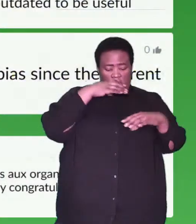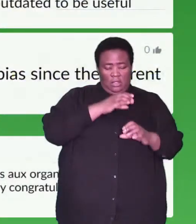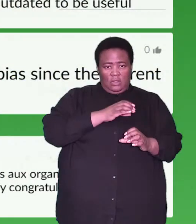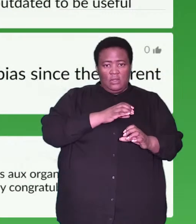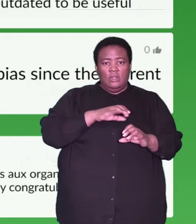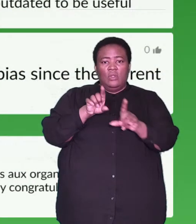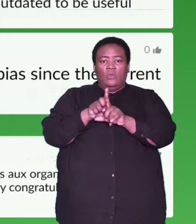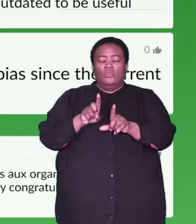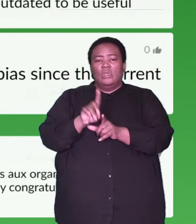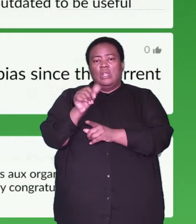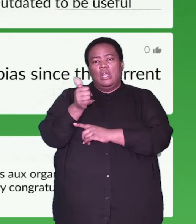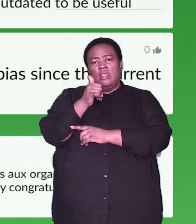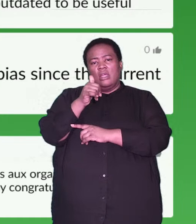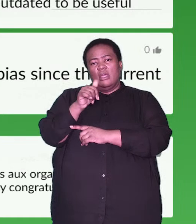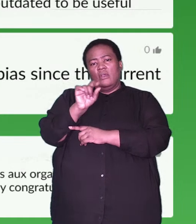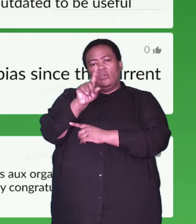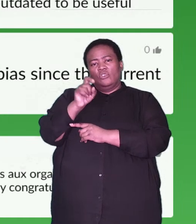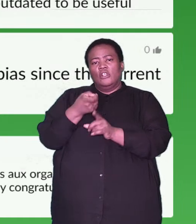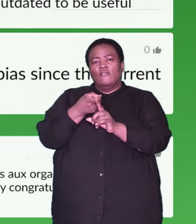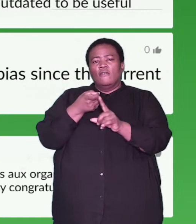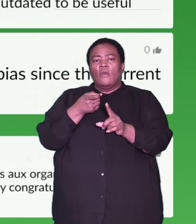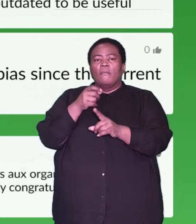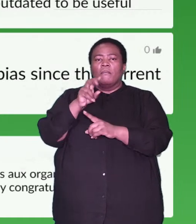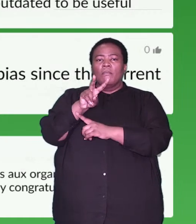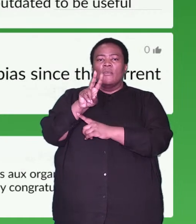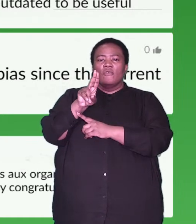Vusi Musi.